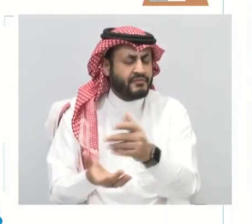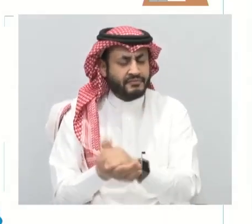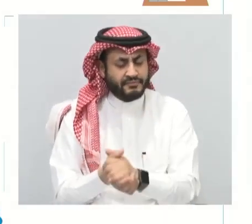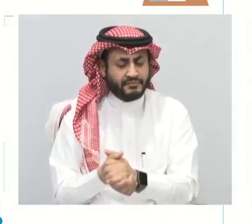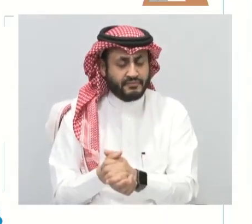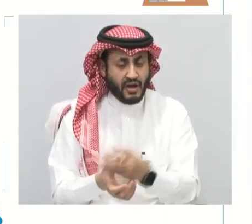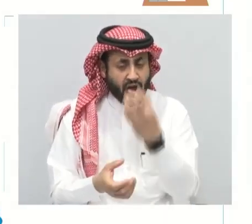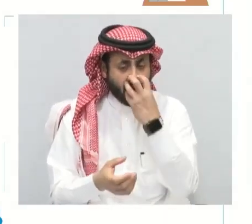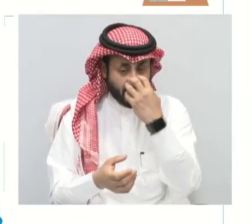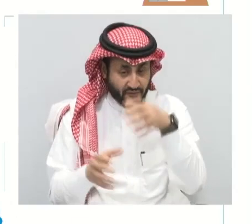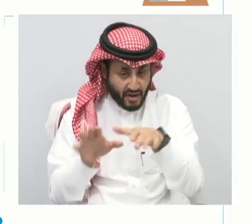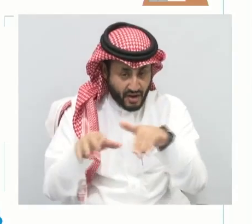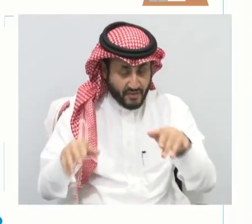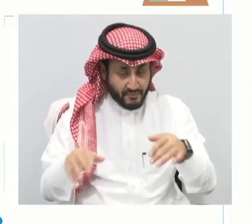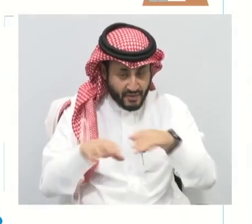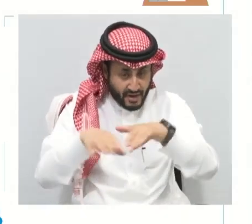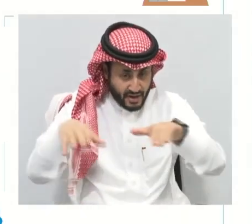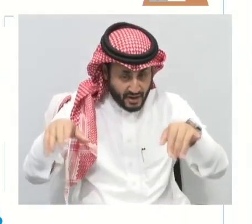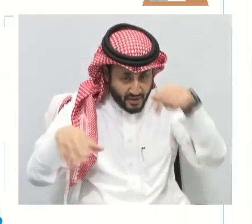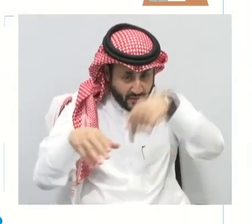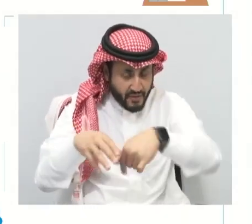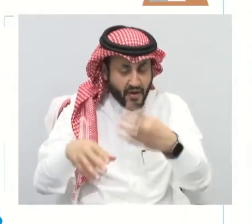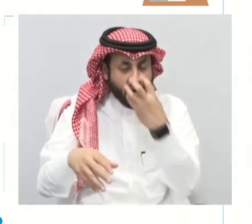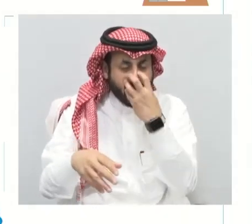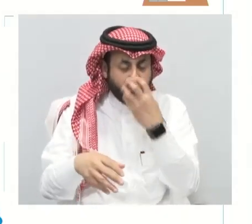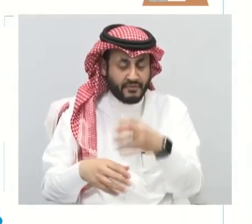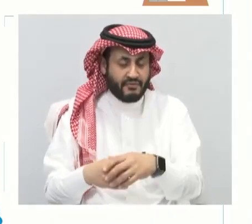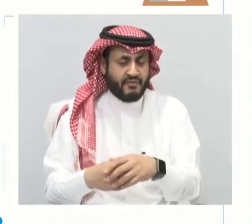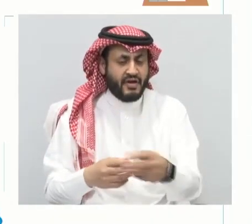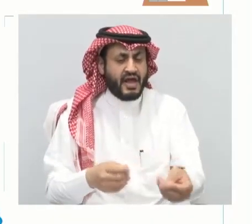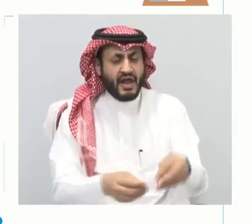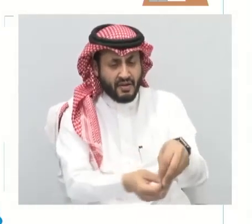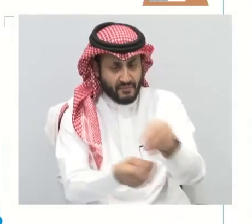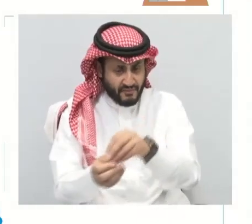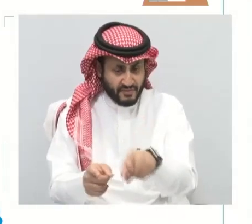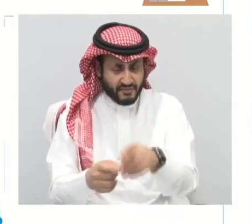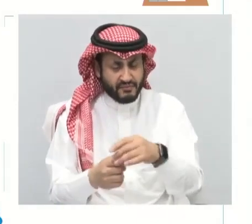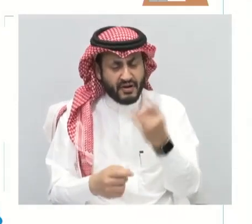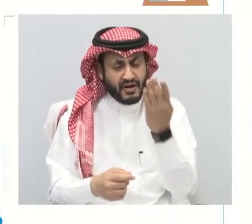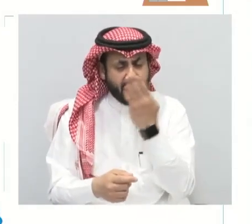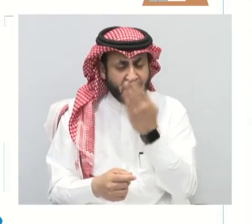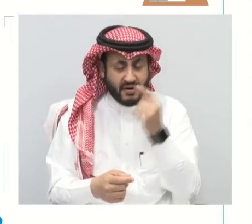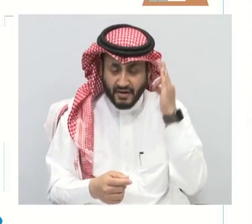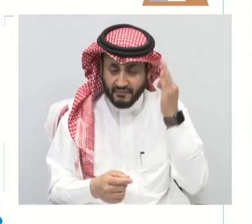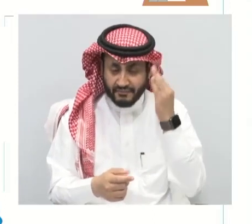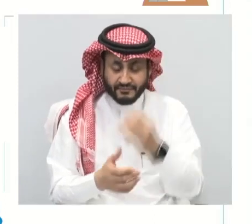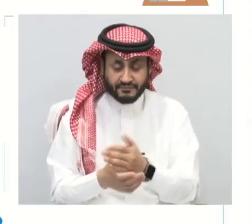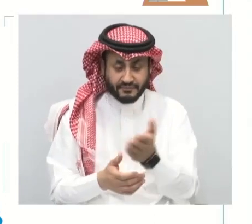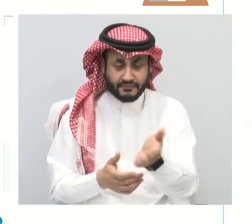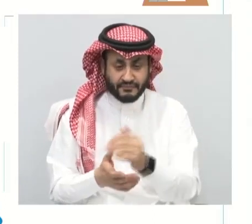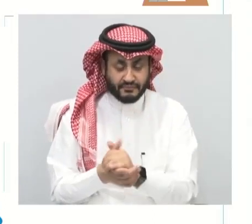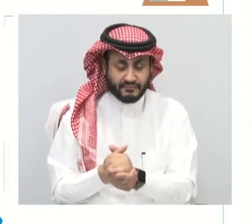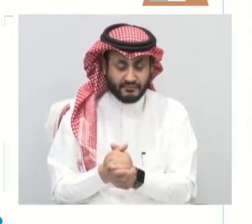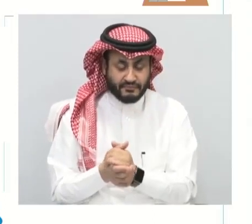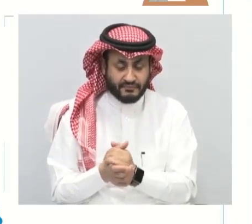wants him to bring also flippers and the mask for diving. Let's read and listen to the message